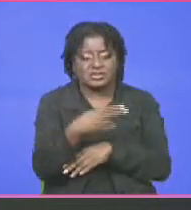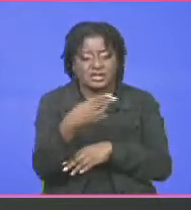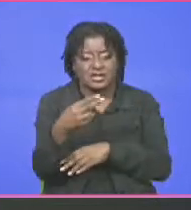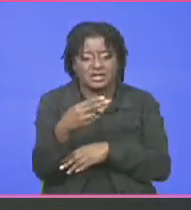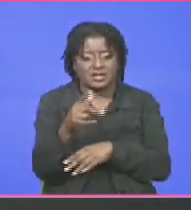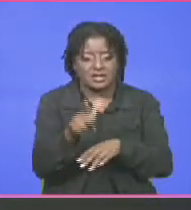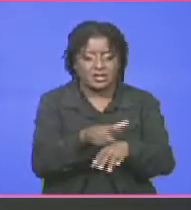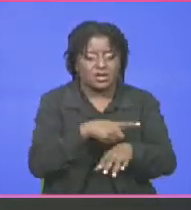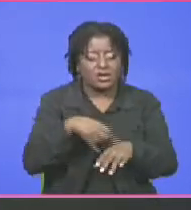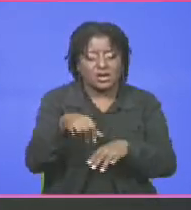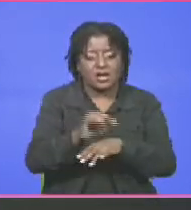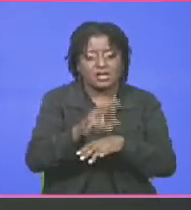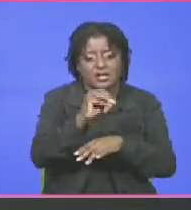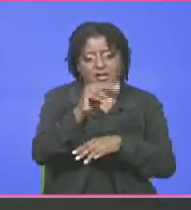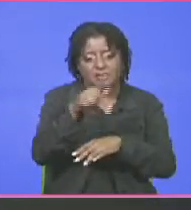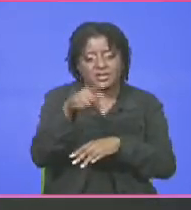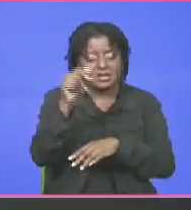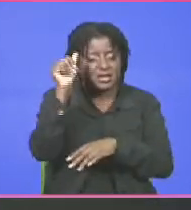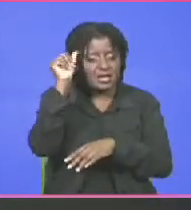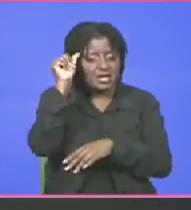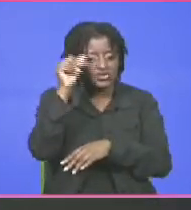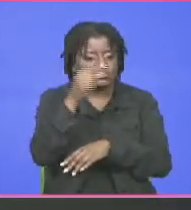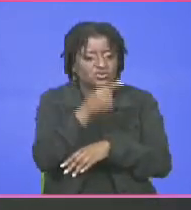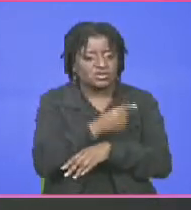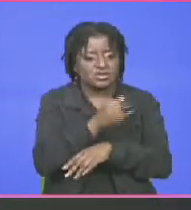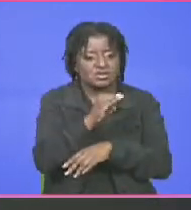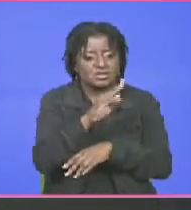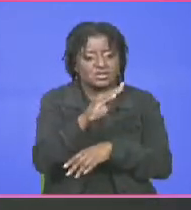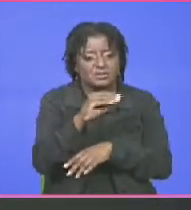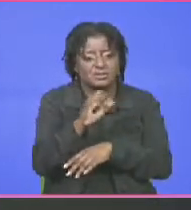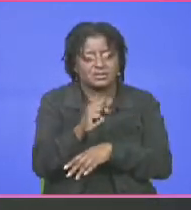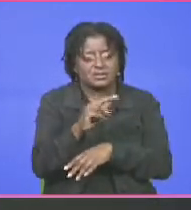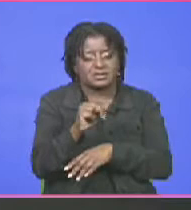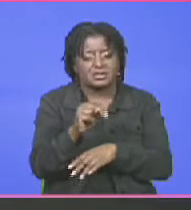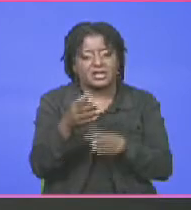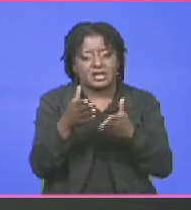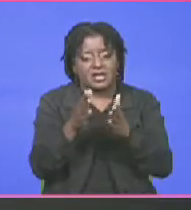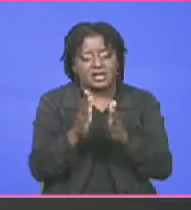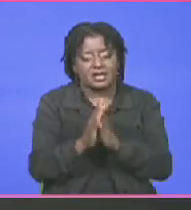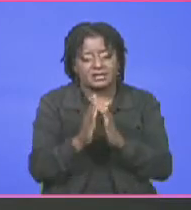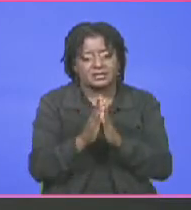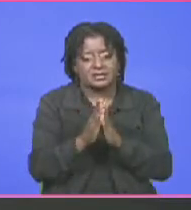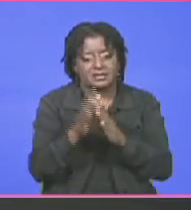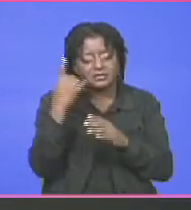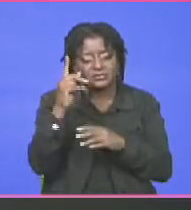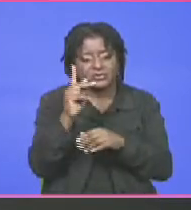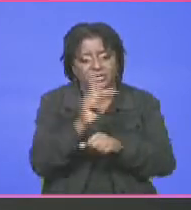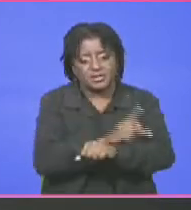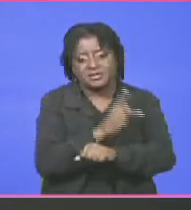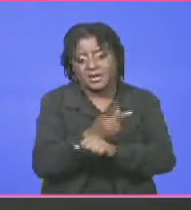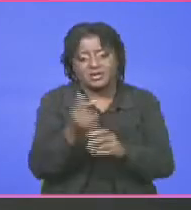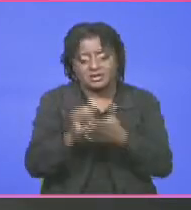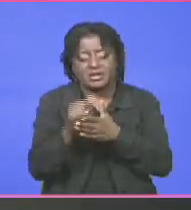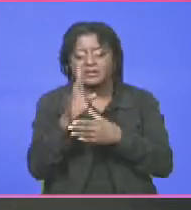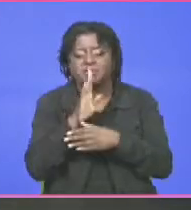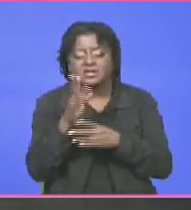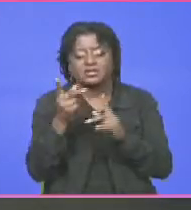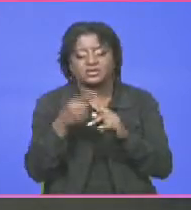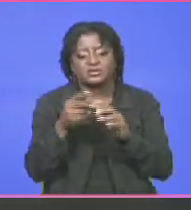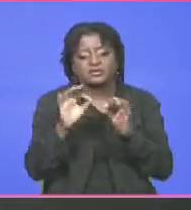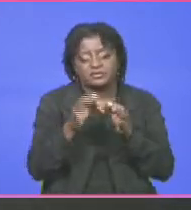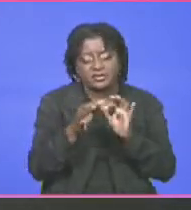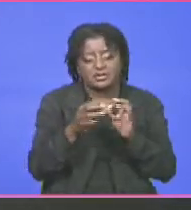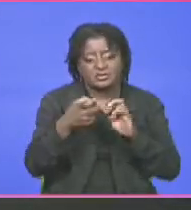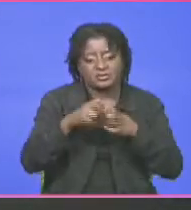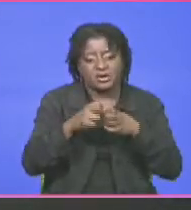Long Island MP Adrian Gibson calling on the powers that be to remedy a number of issues in his constituency, including the wrecked barge and issues